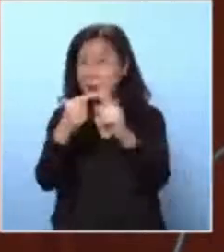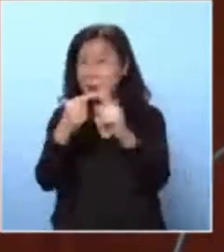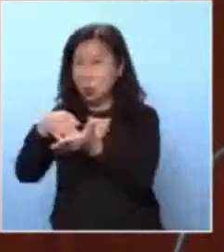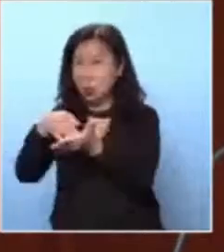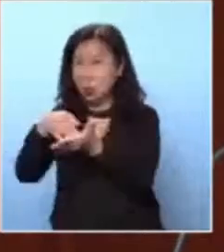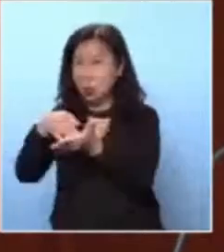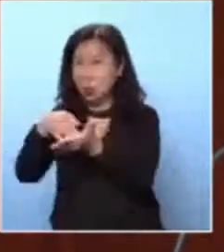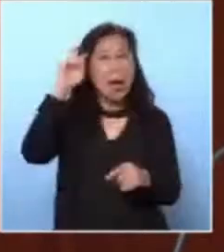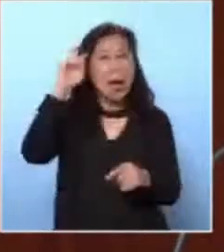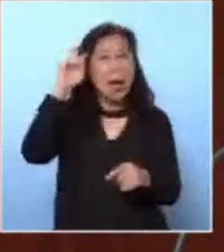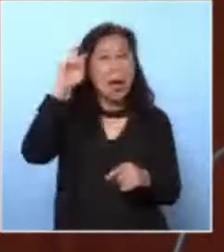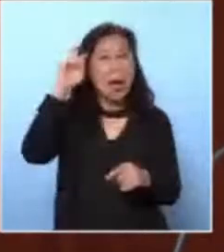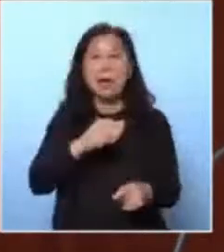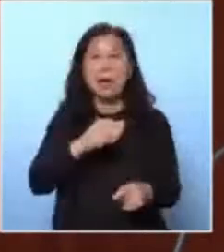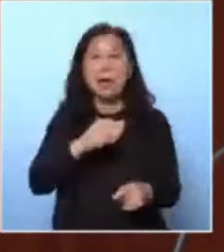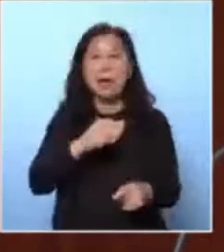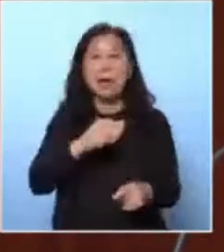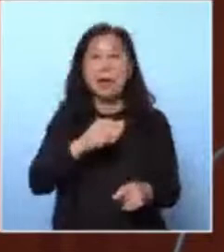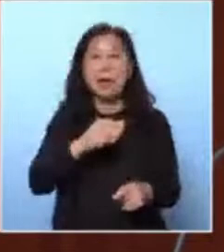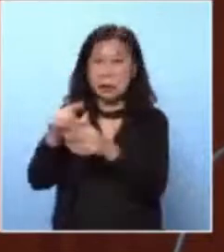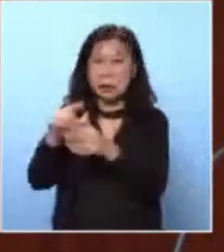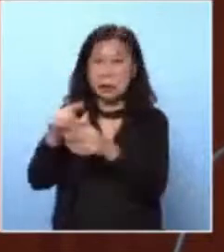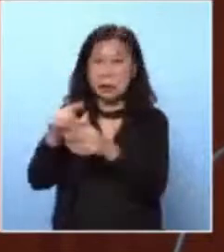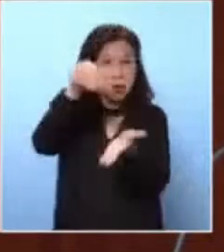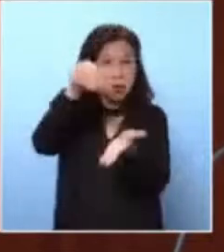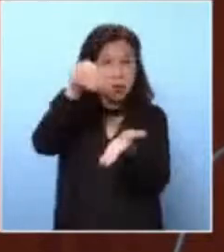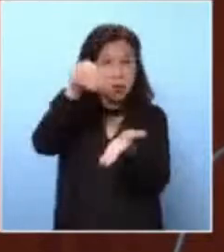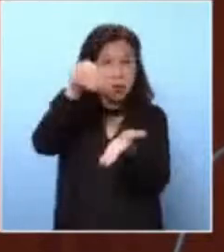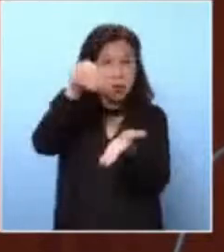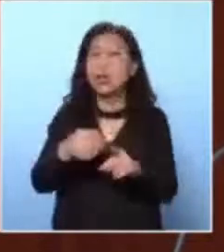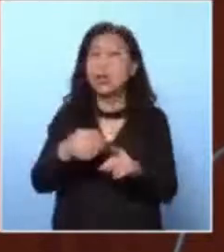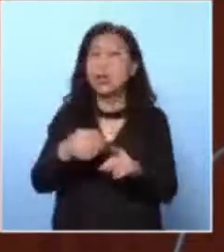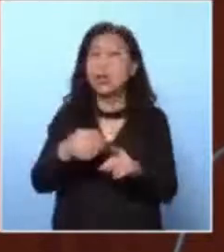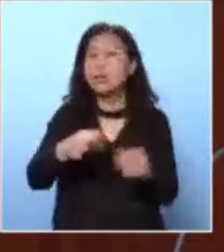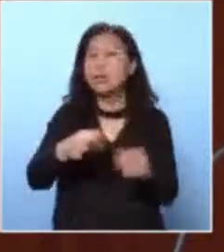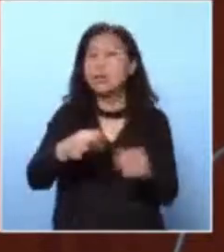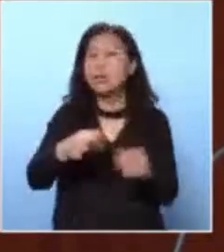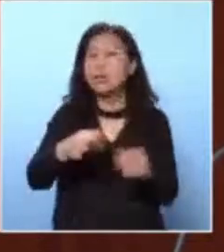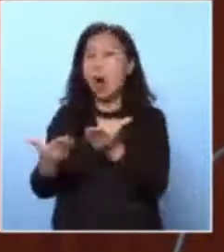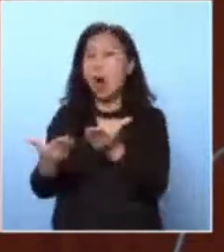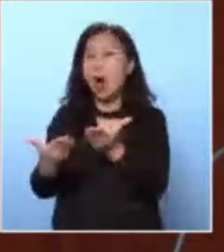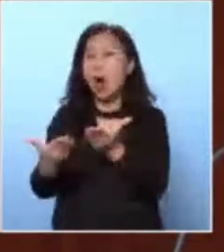well as concerts. This will boost our soft power as a sports hub and foster the